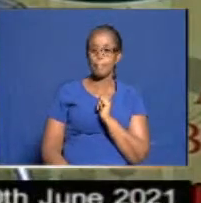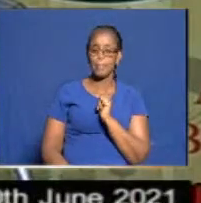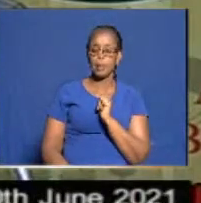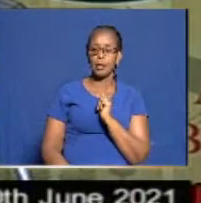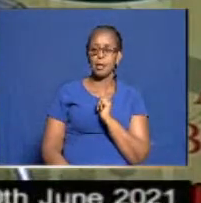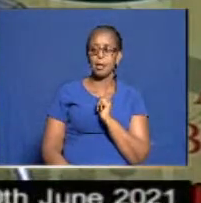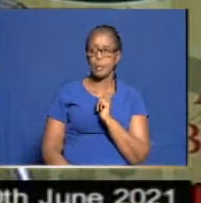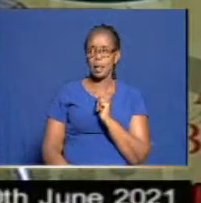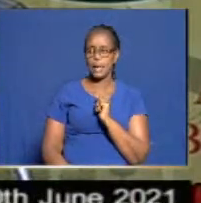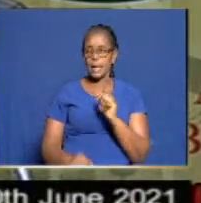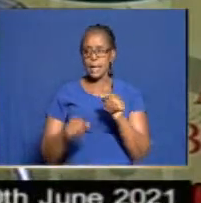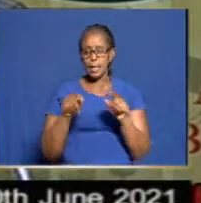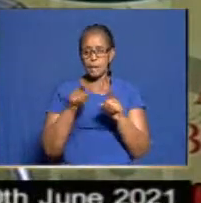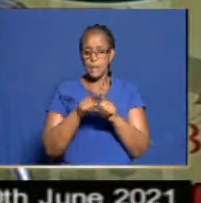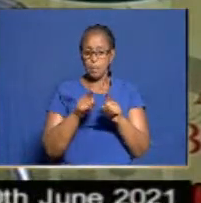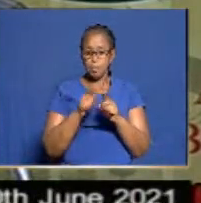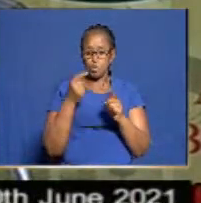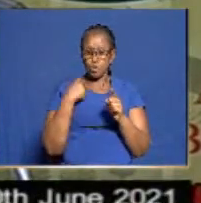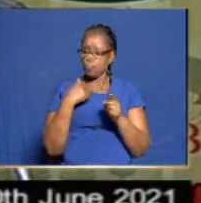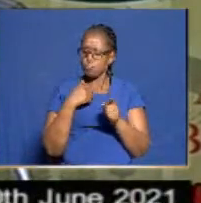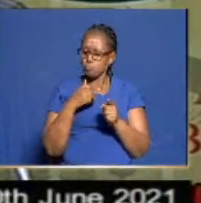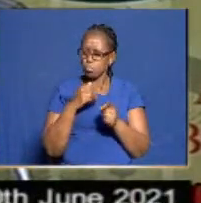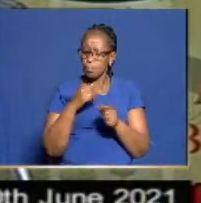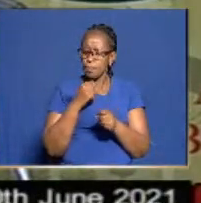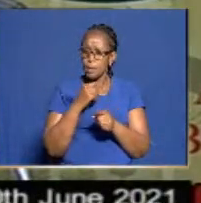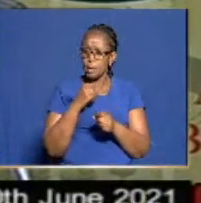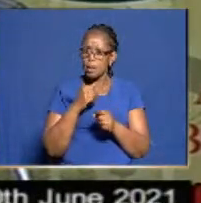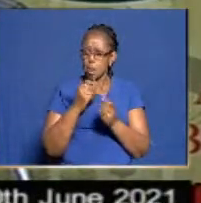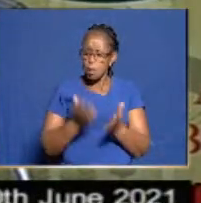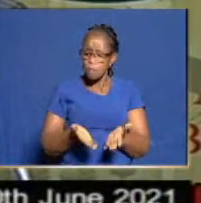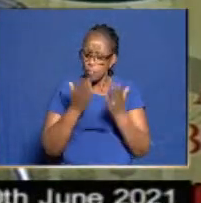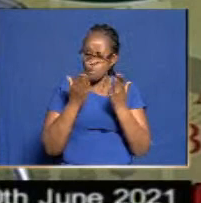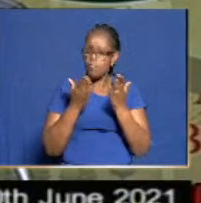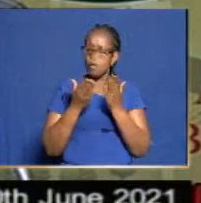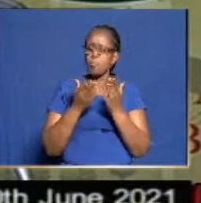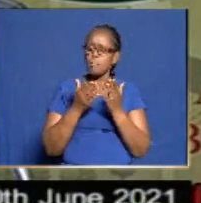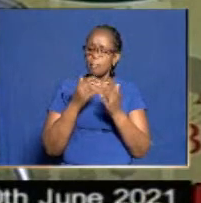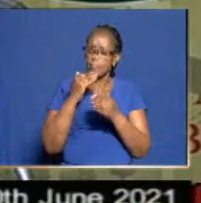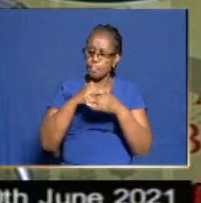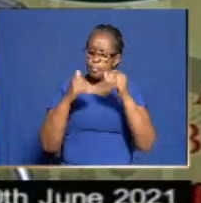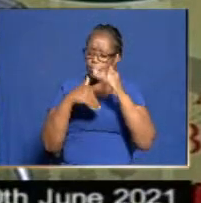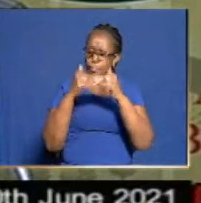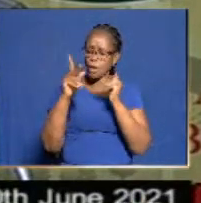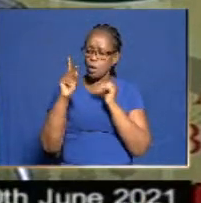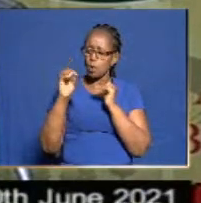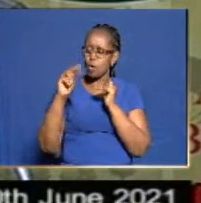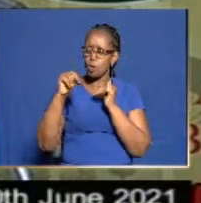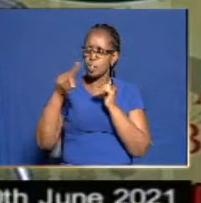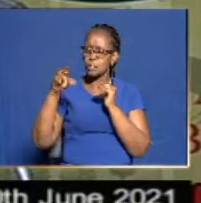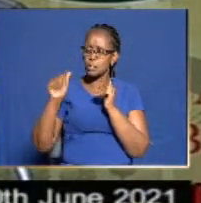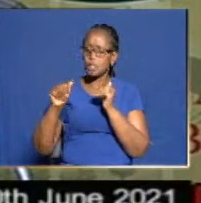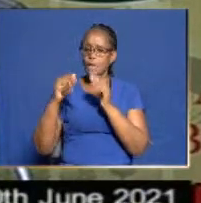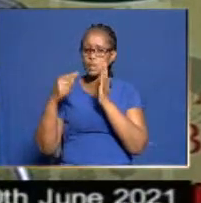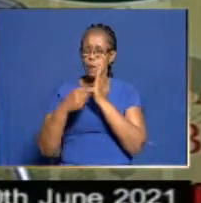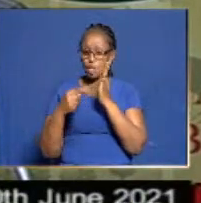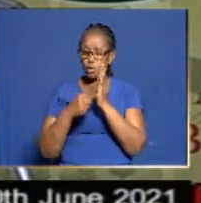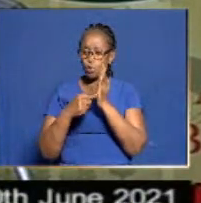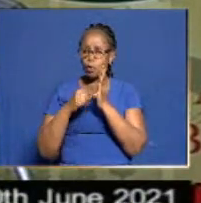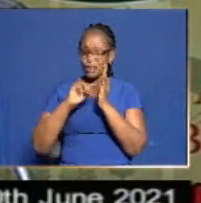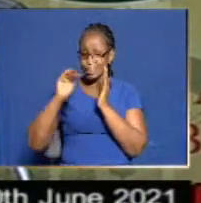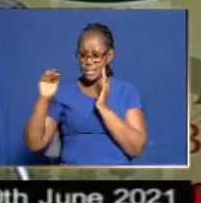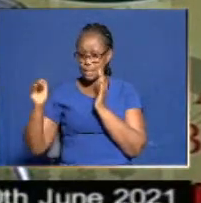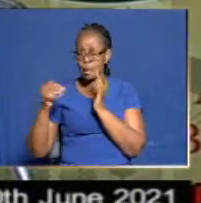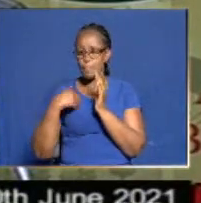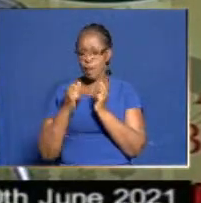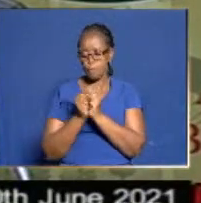Further, to fast-track the development of the Konza Technopolis City, I have proposed an allocation of ₦12 billion for